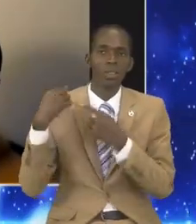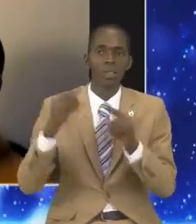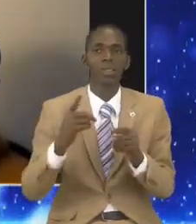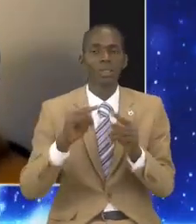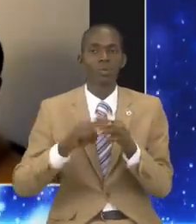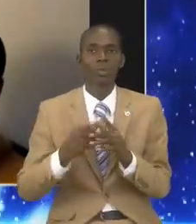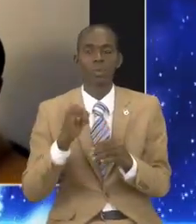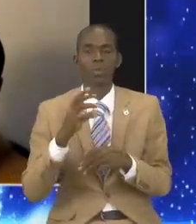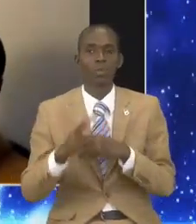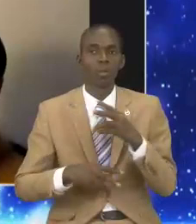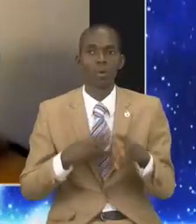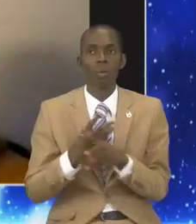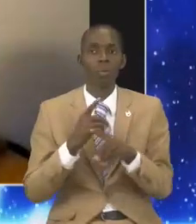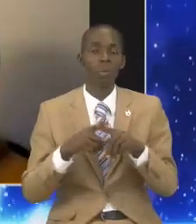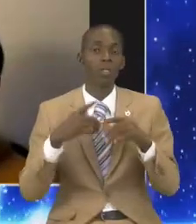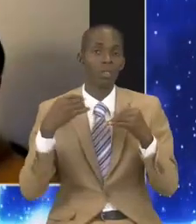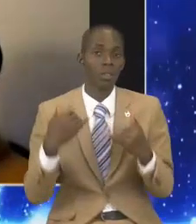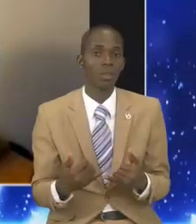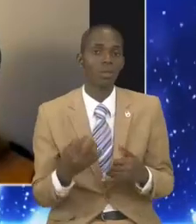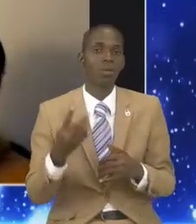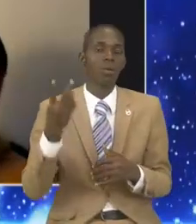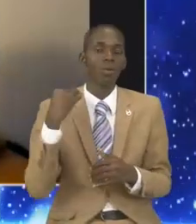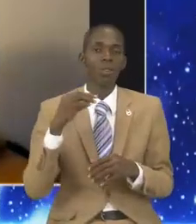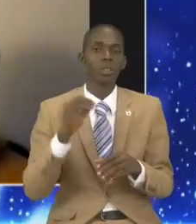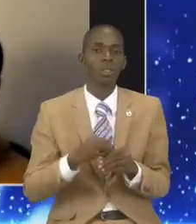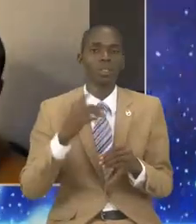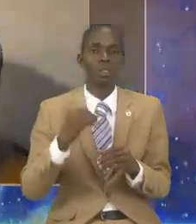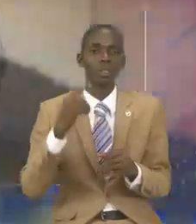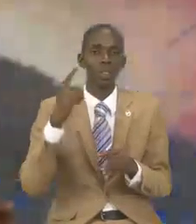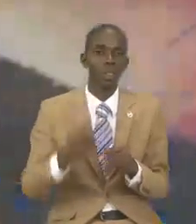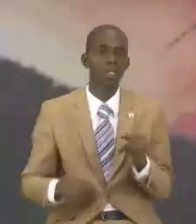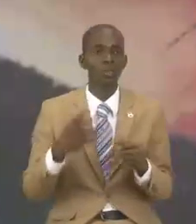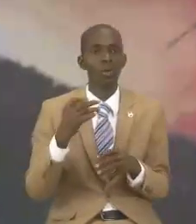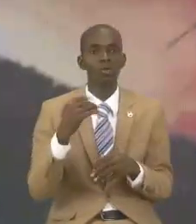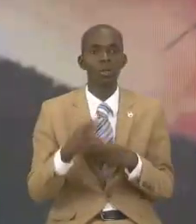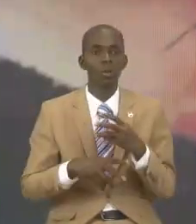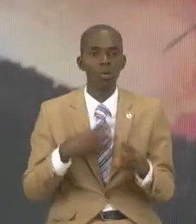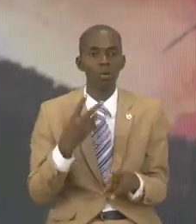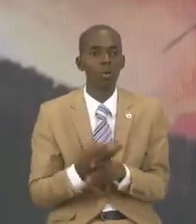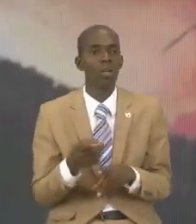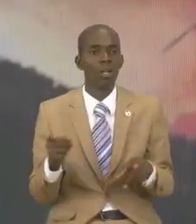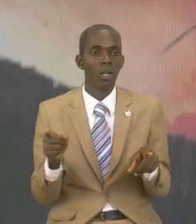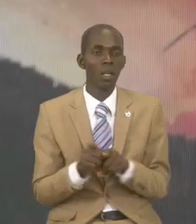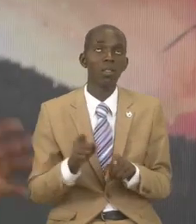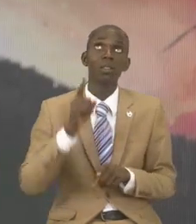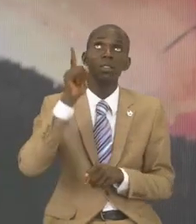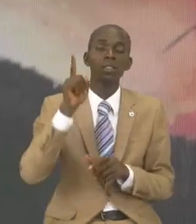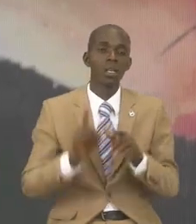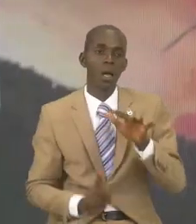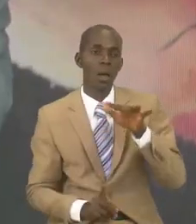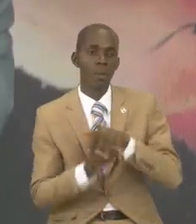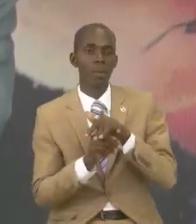but now once in the end of the world, as he appeared